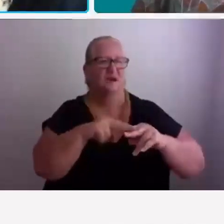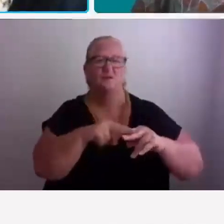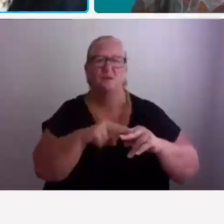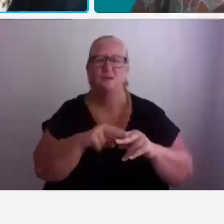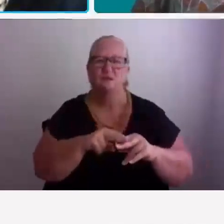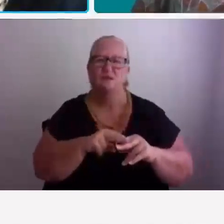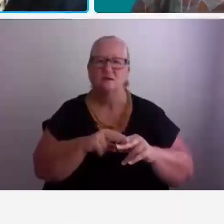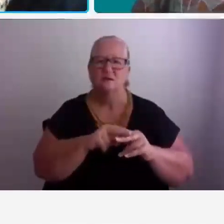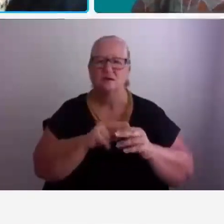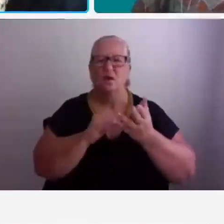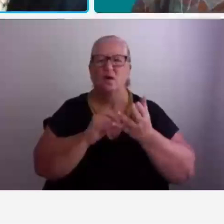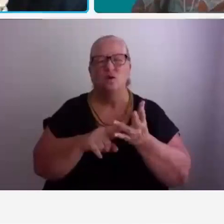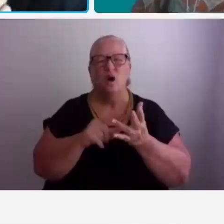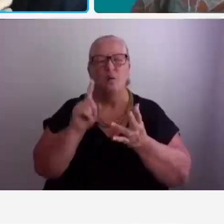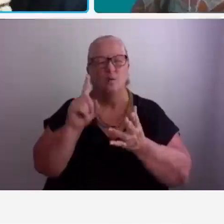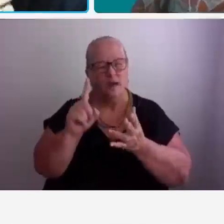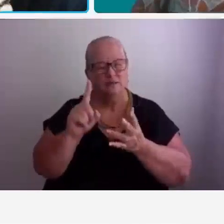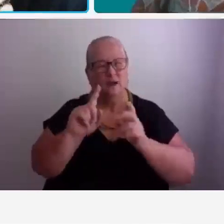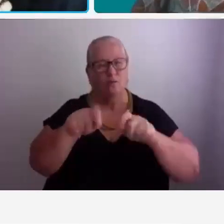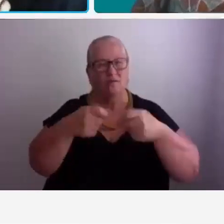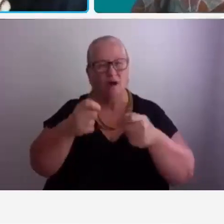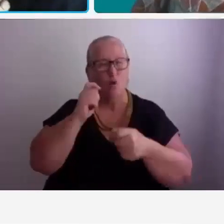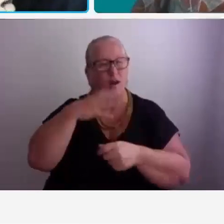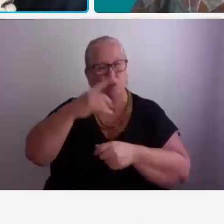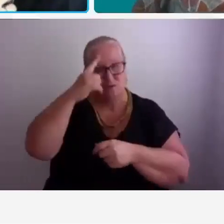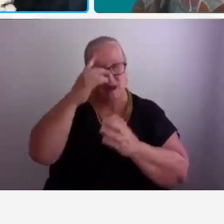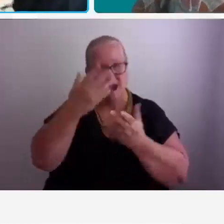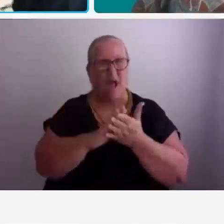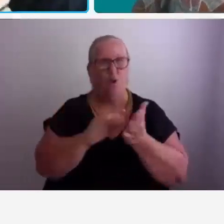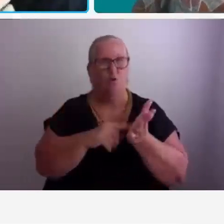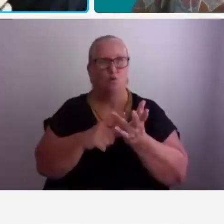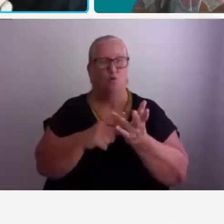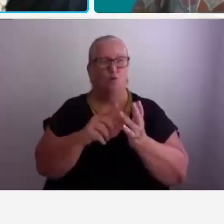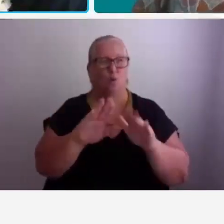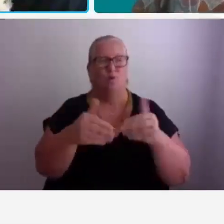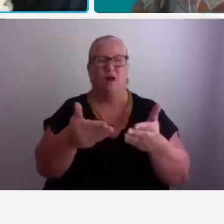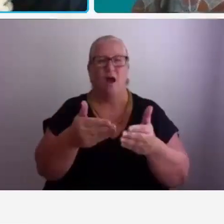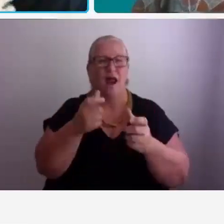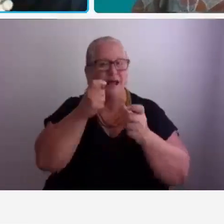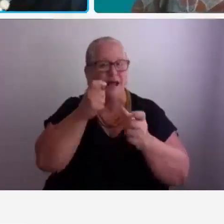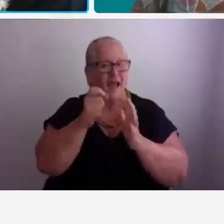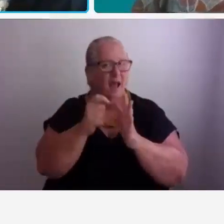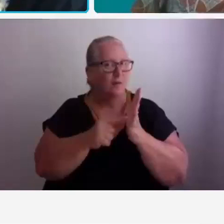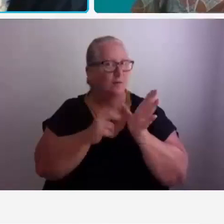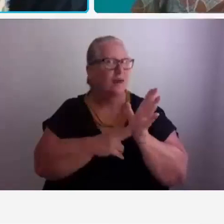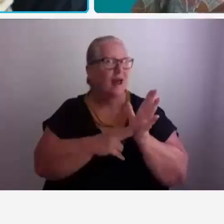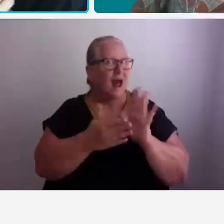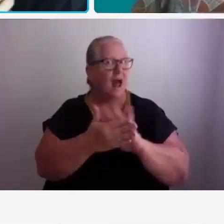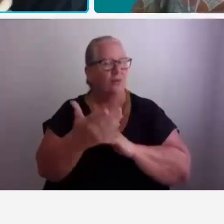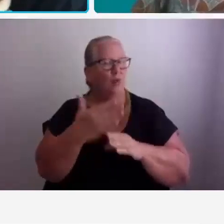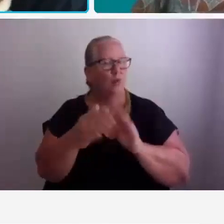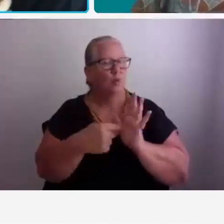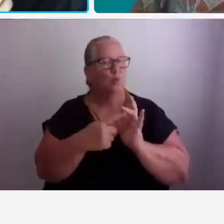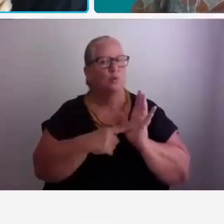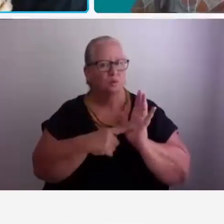that providers will need to start thinking about how to produce a care plan in the absence of the ACFI funding instrument. So providers